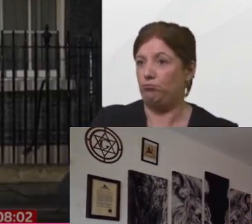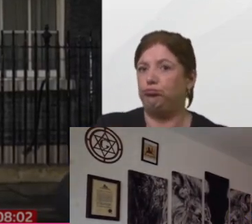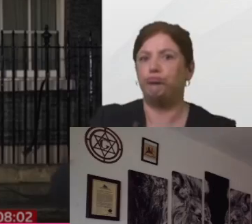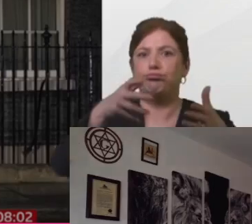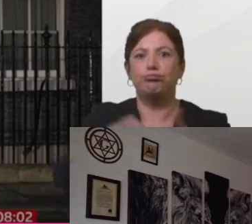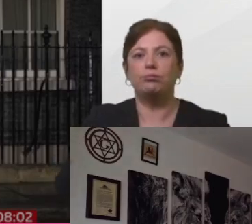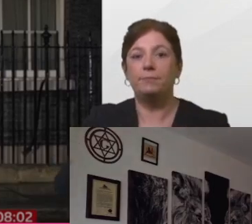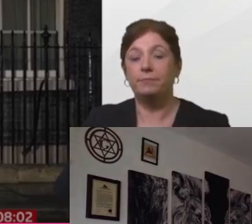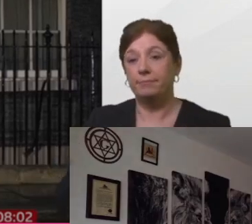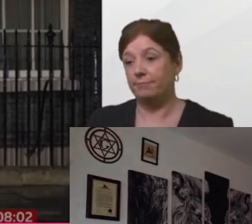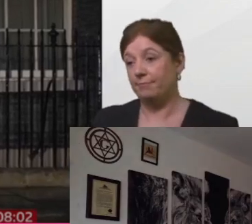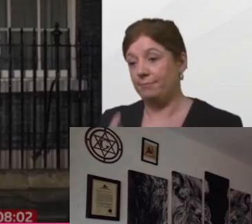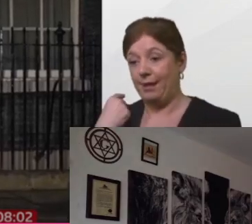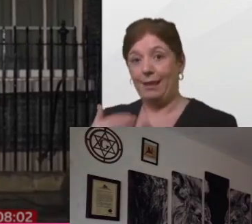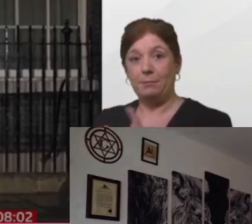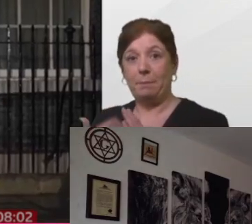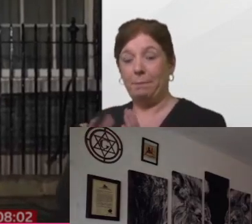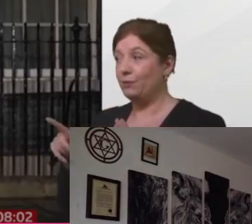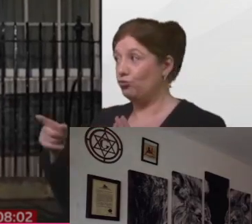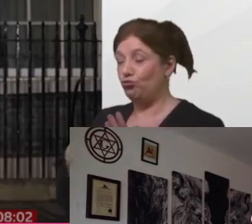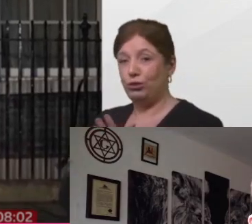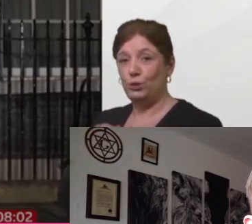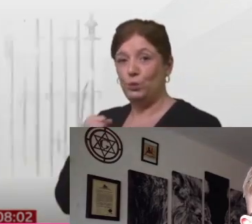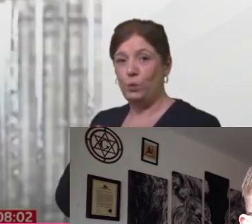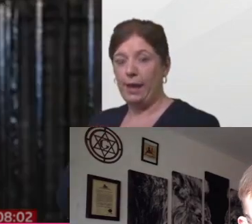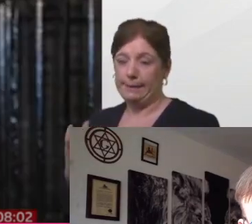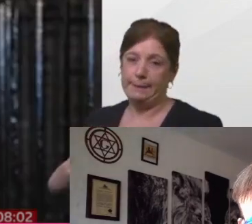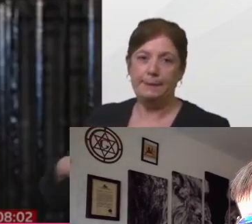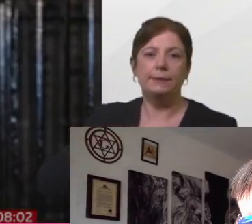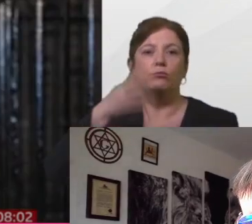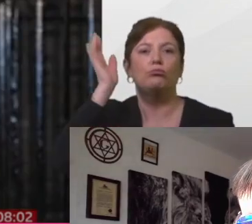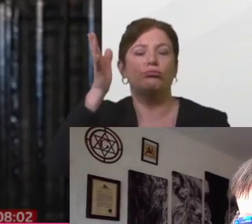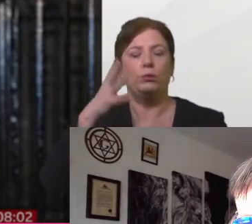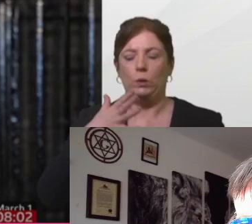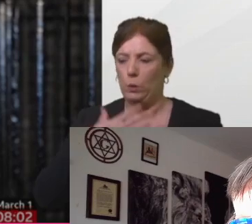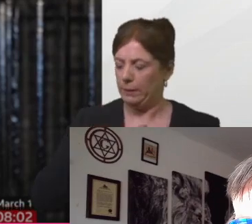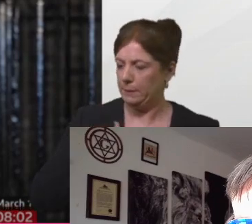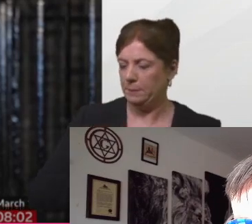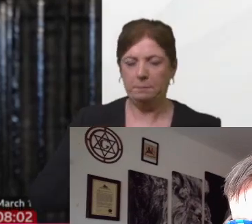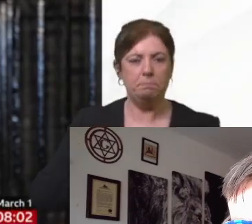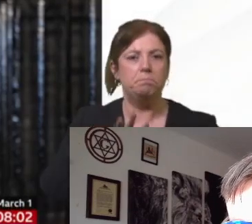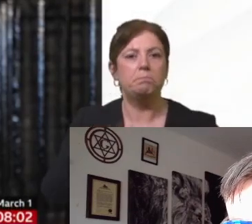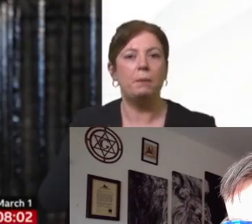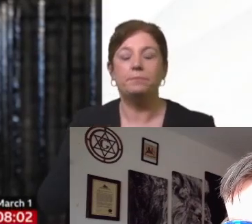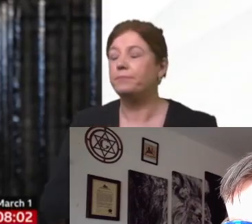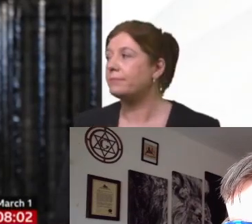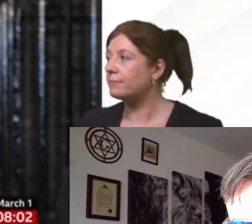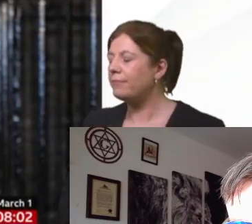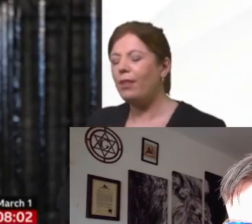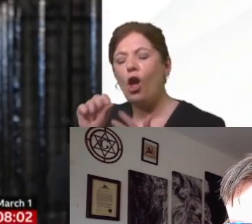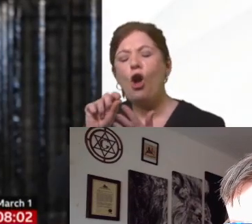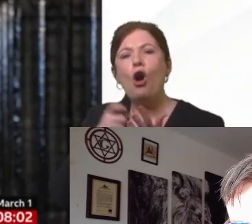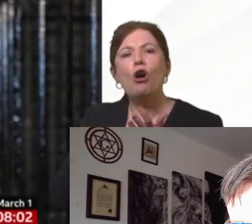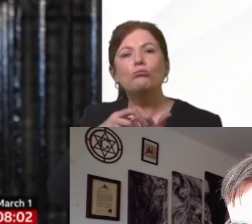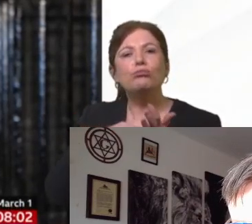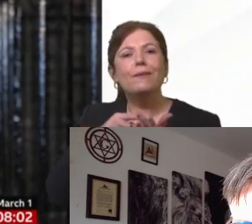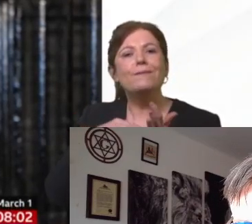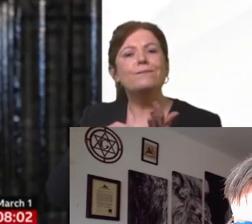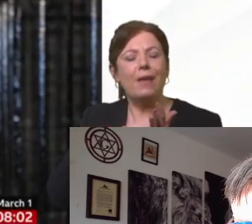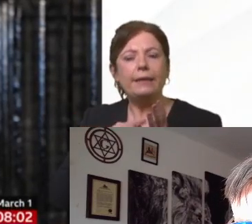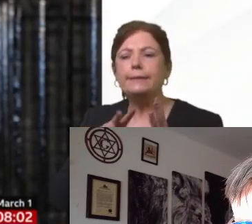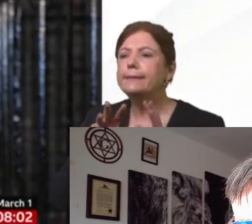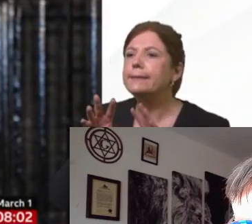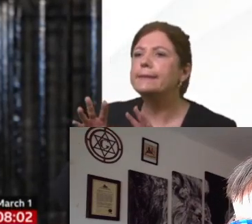Street, Rishi Sunak promised robust action. We will redouble our support for the Prevent programme to stop young minds